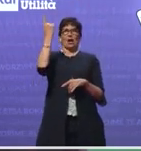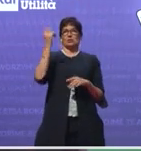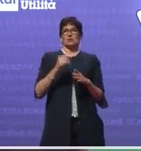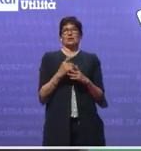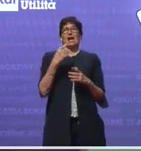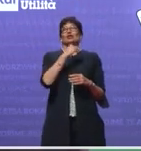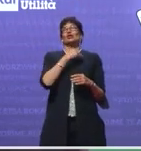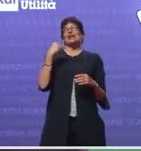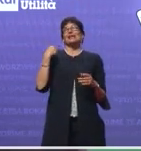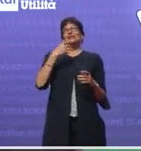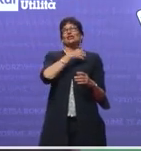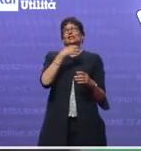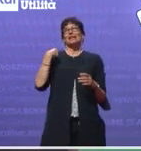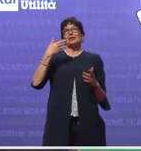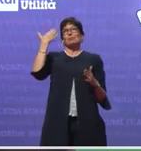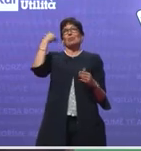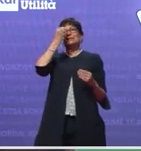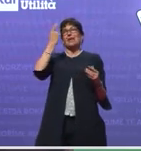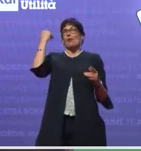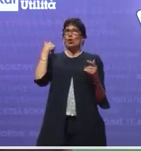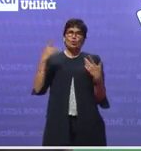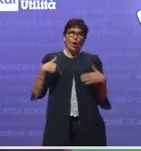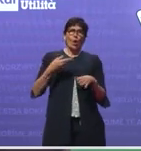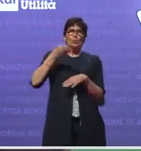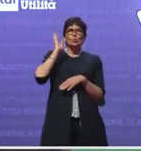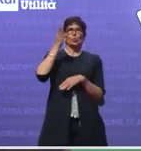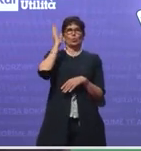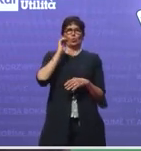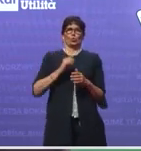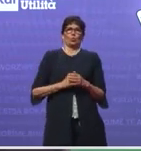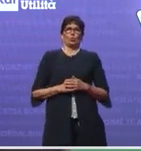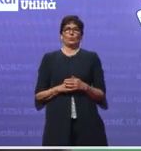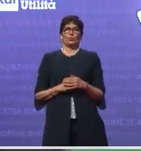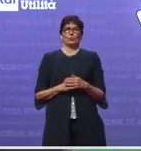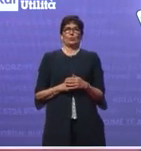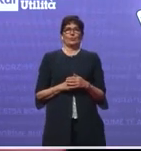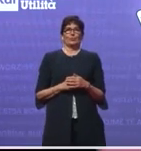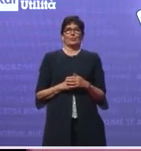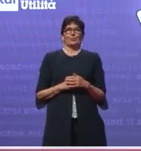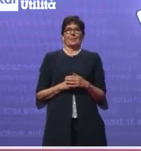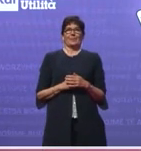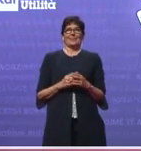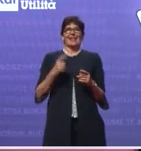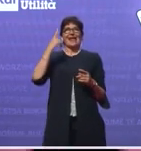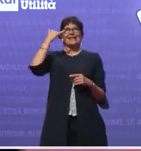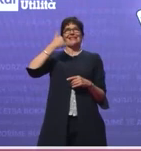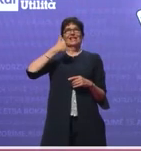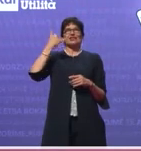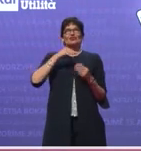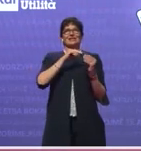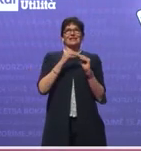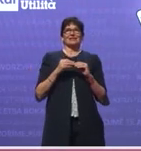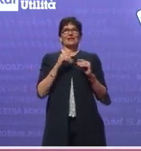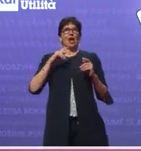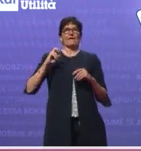And the pace of AI technology is accelerating. It is not